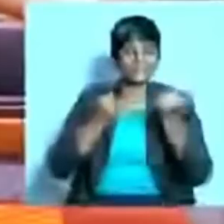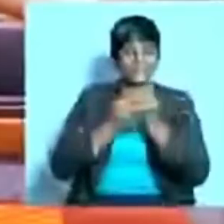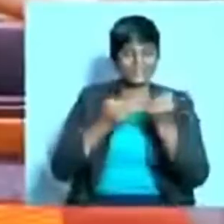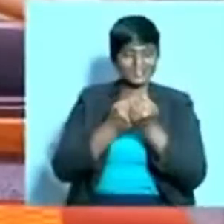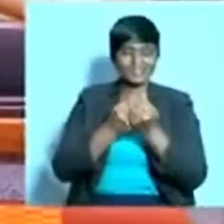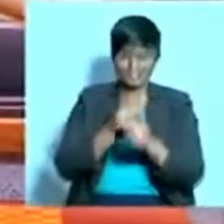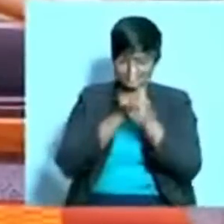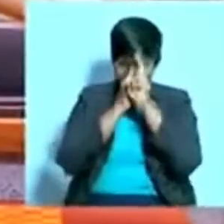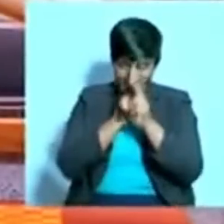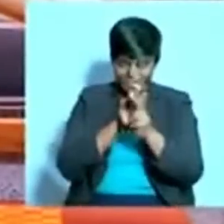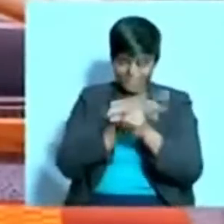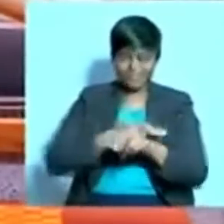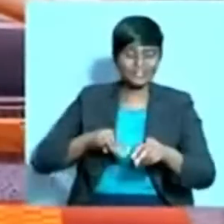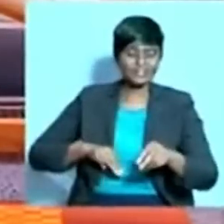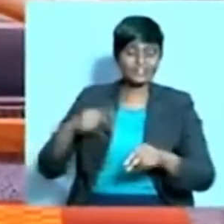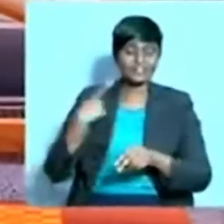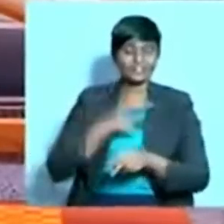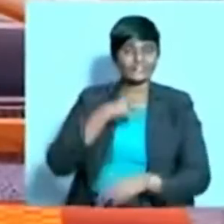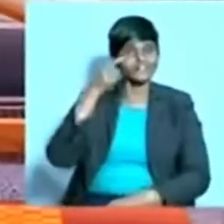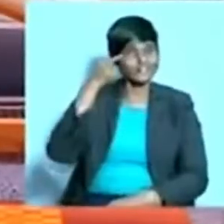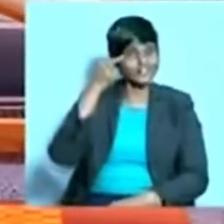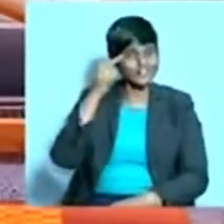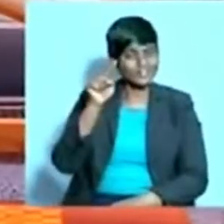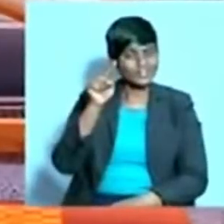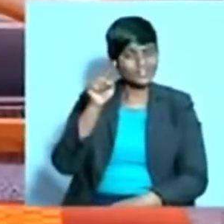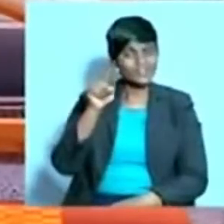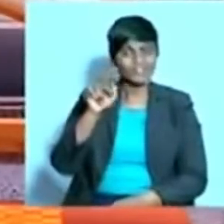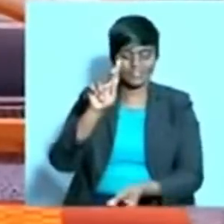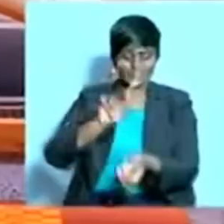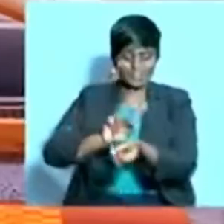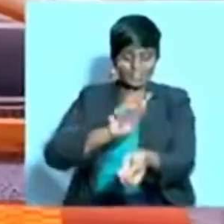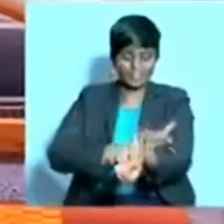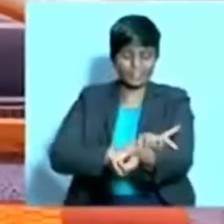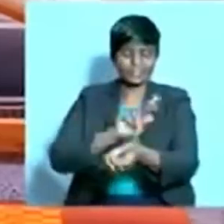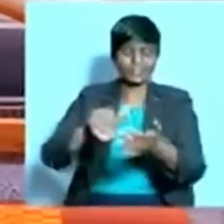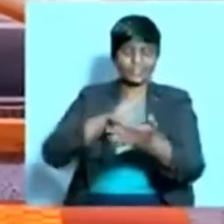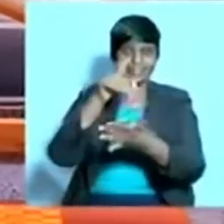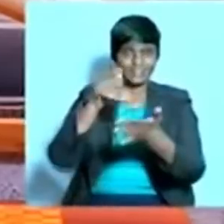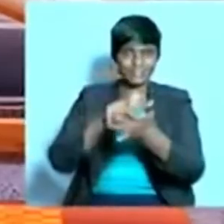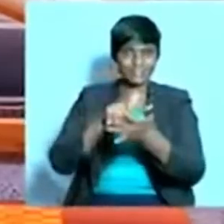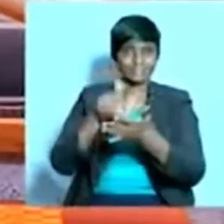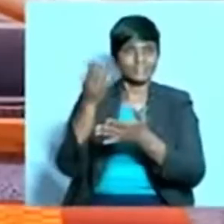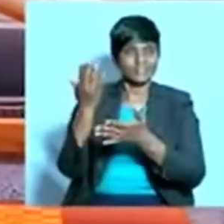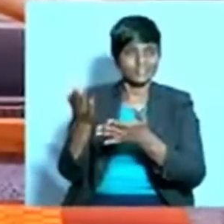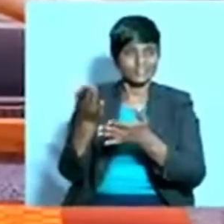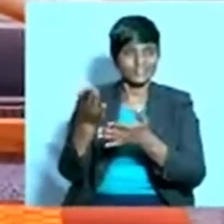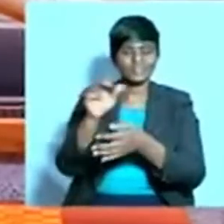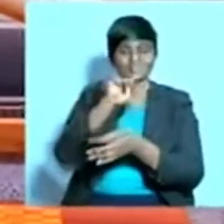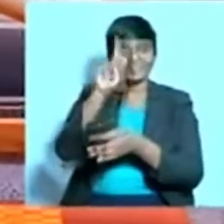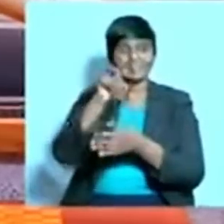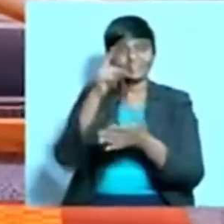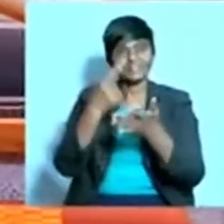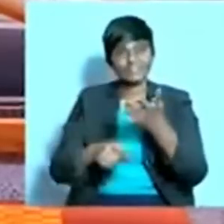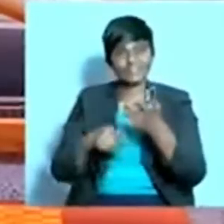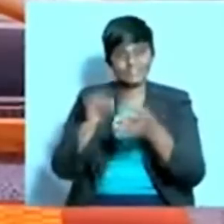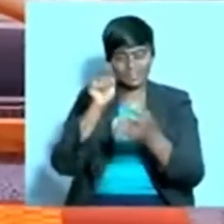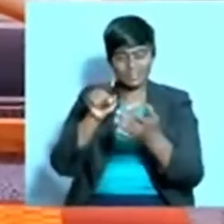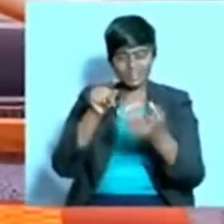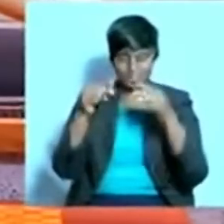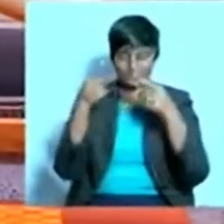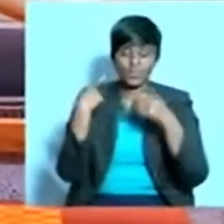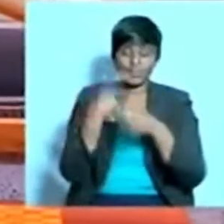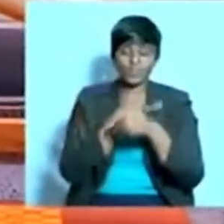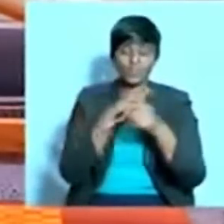Seconded by the Honorable Member for Kasama Central. The question is that this